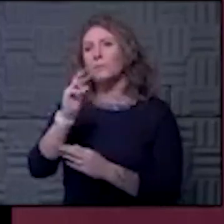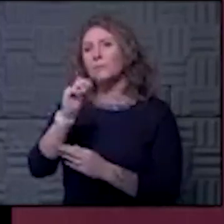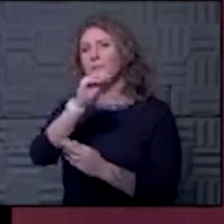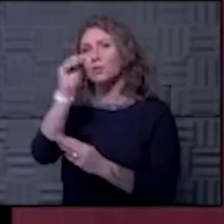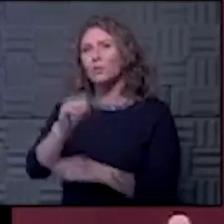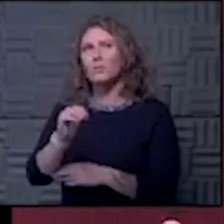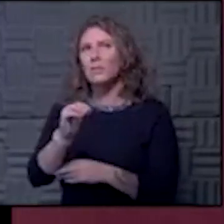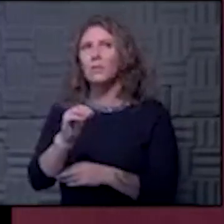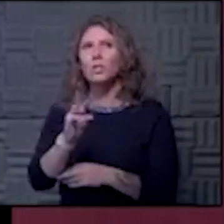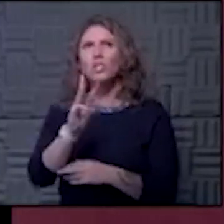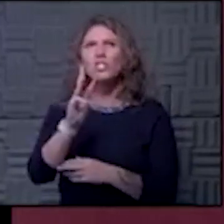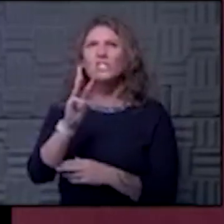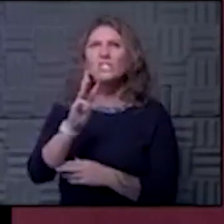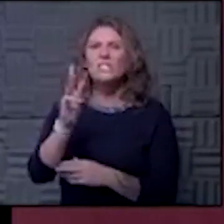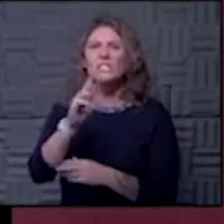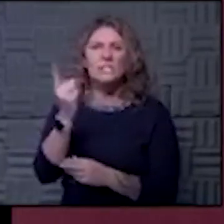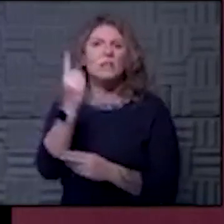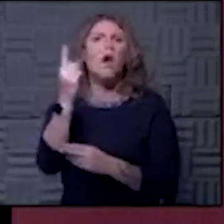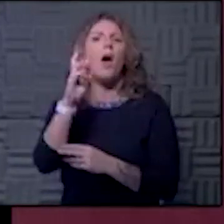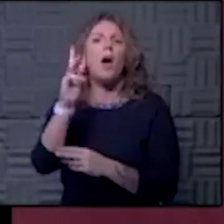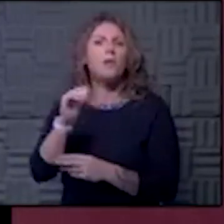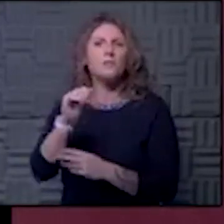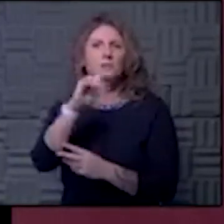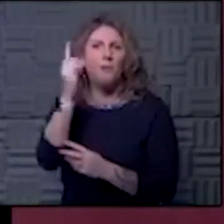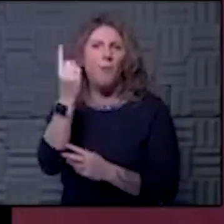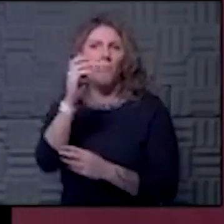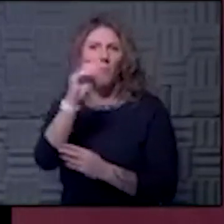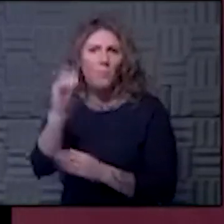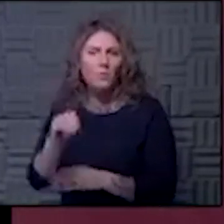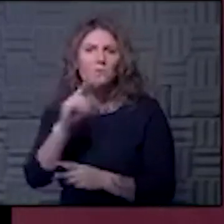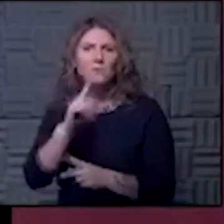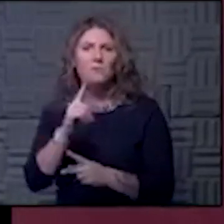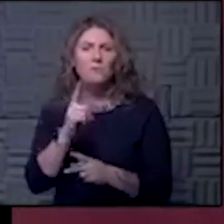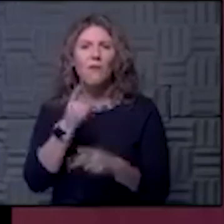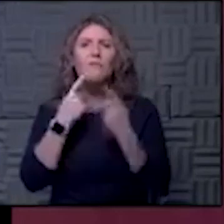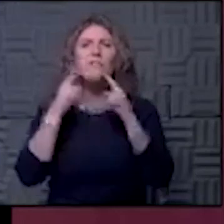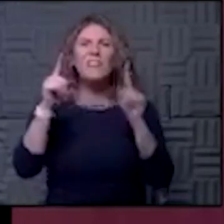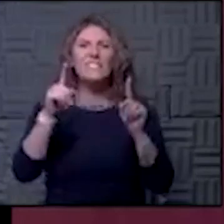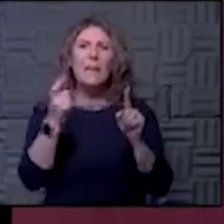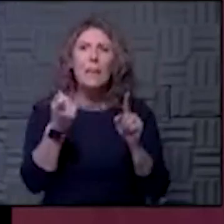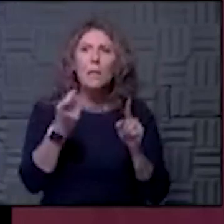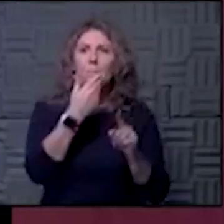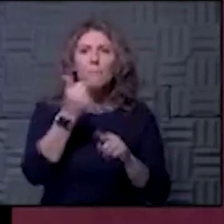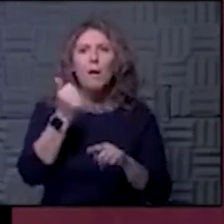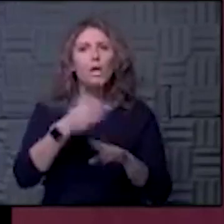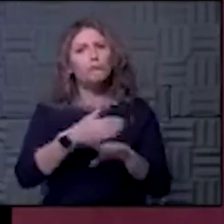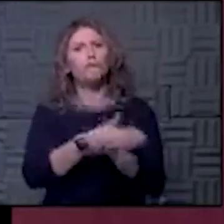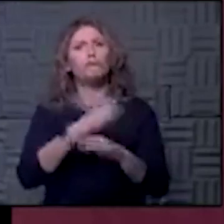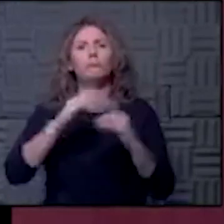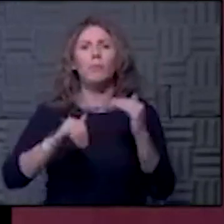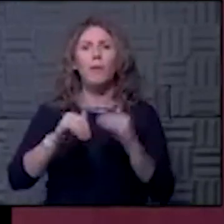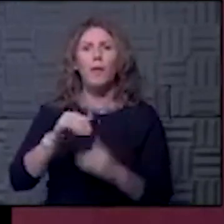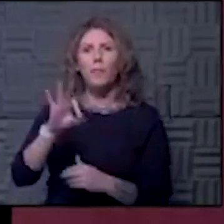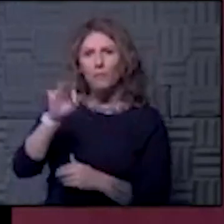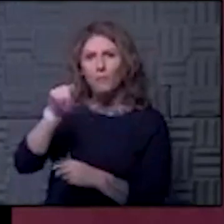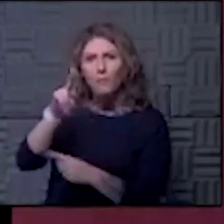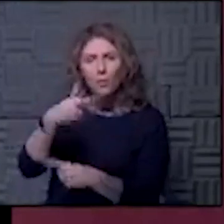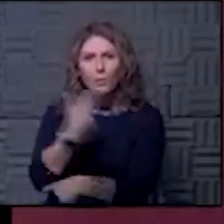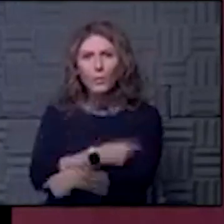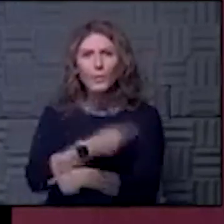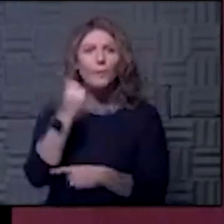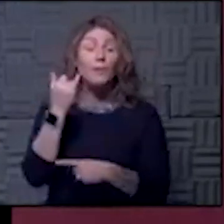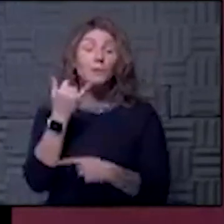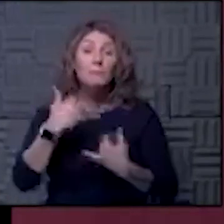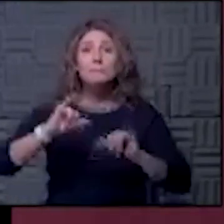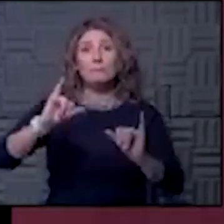effective or 60-something percent effective, which is just right around and maybe a little better than influenza. So still something you'd want to do if you didn't have another